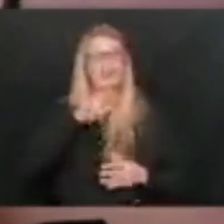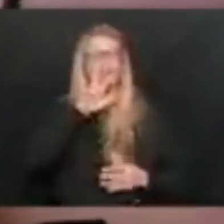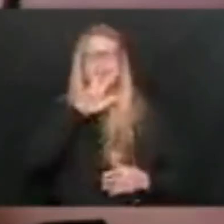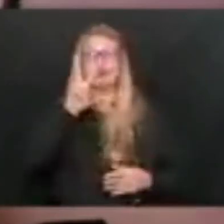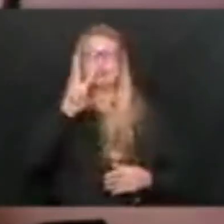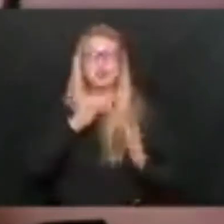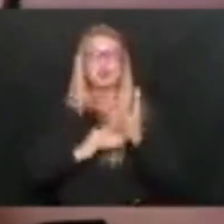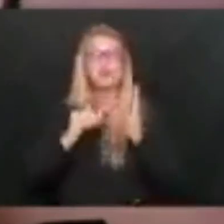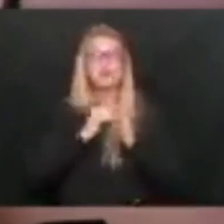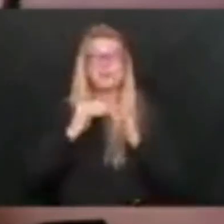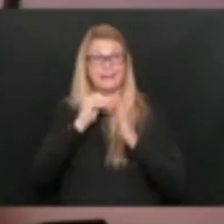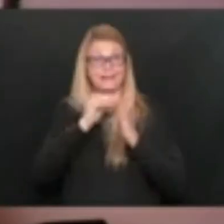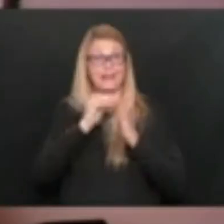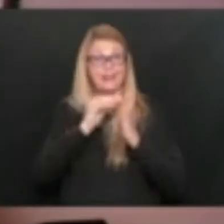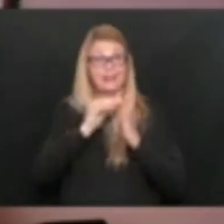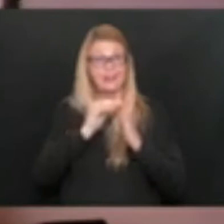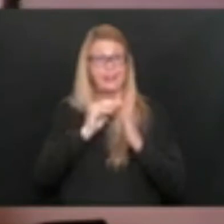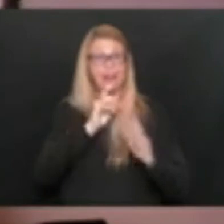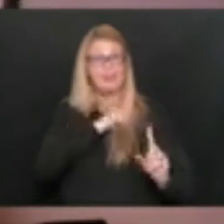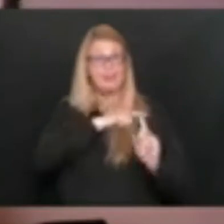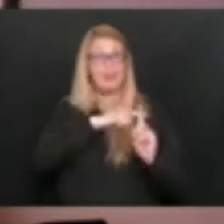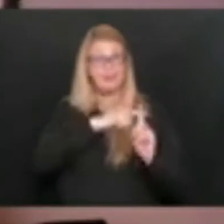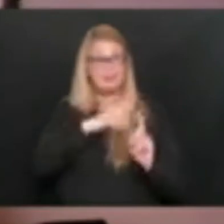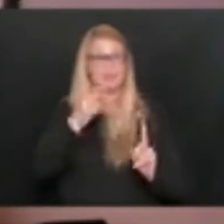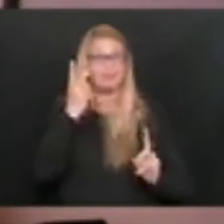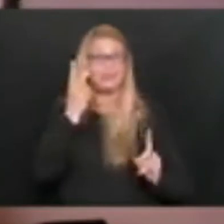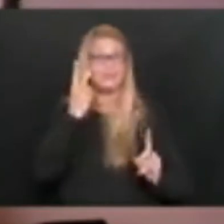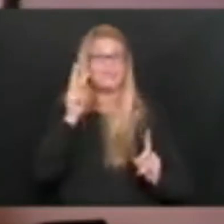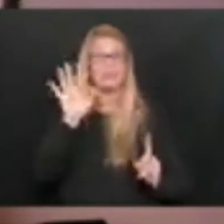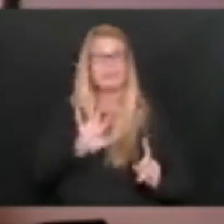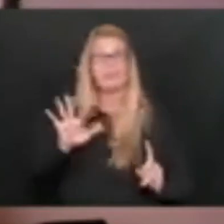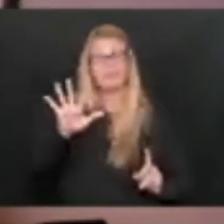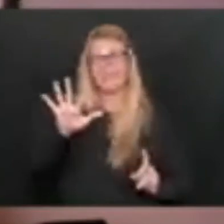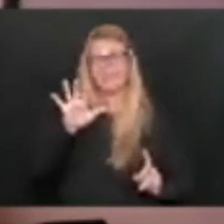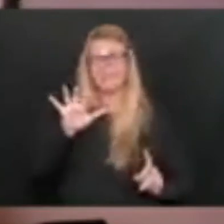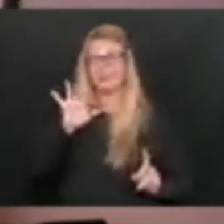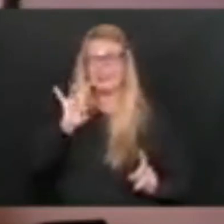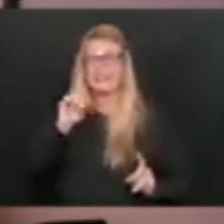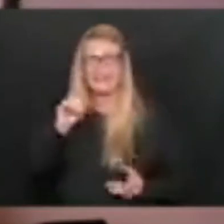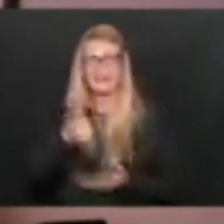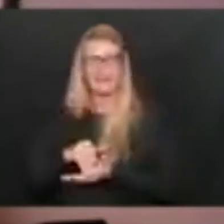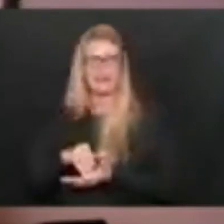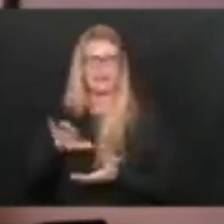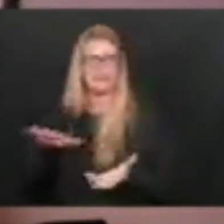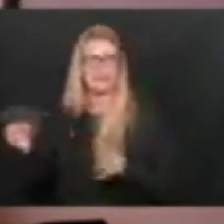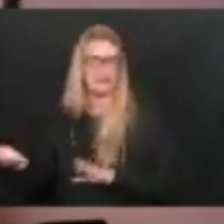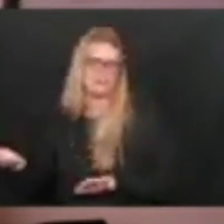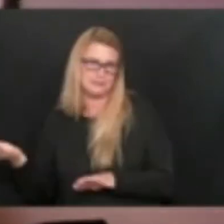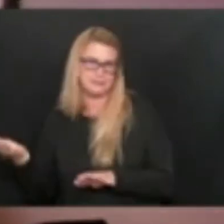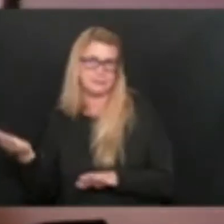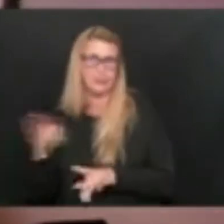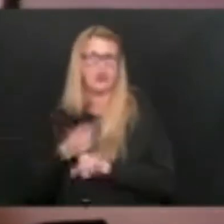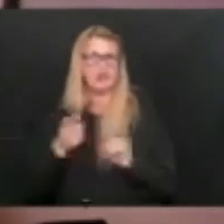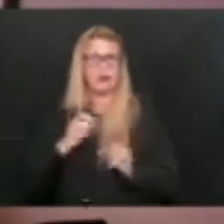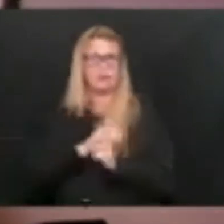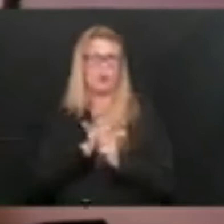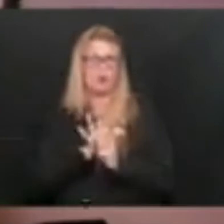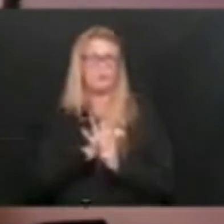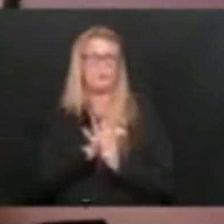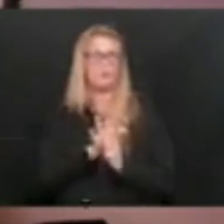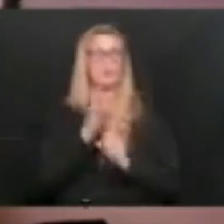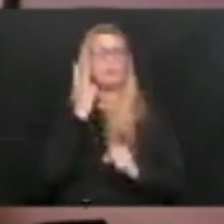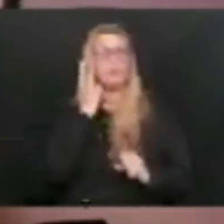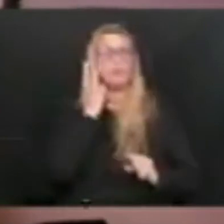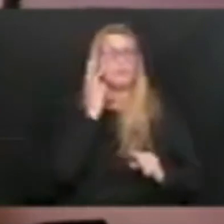of COVID-19, we've experienced around 580,000 deaths from the disease. And we see that